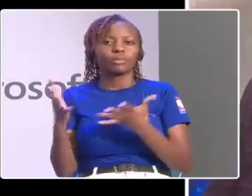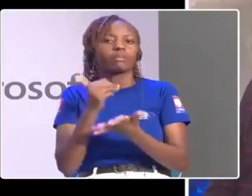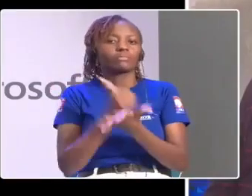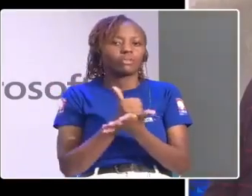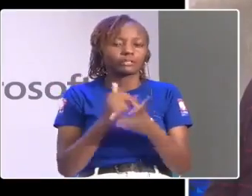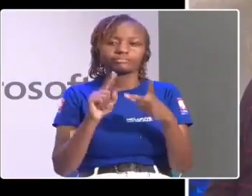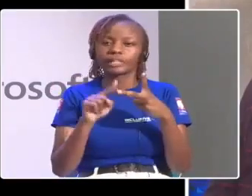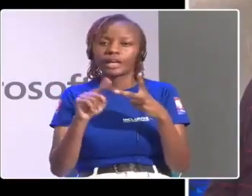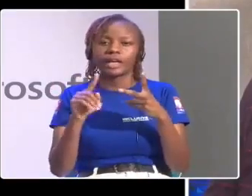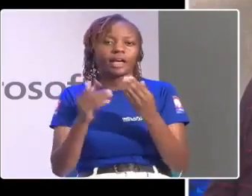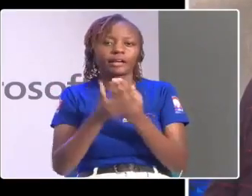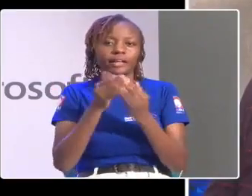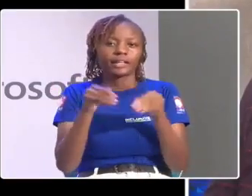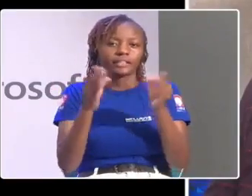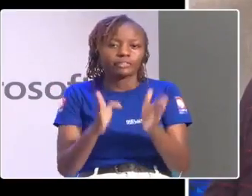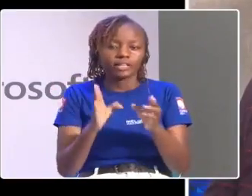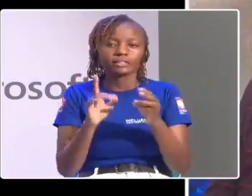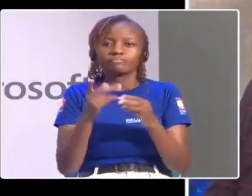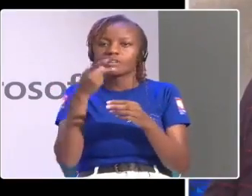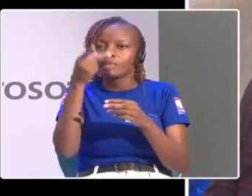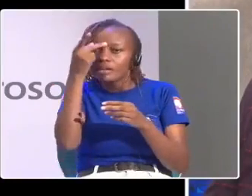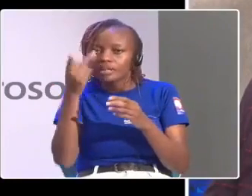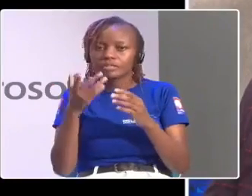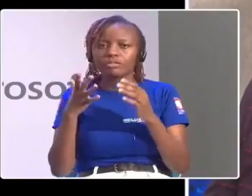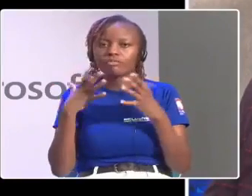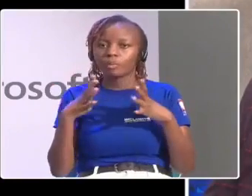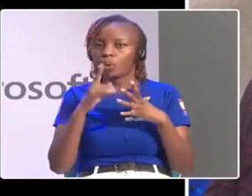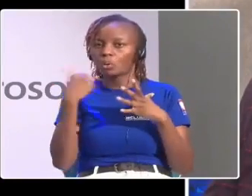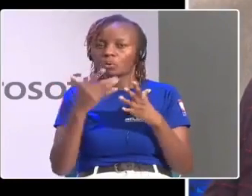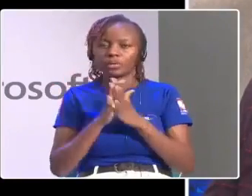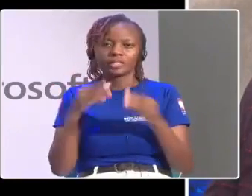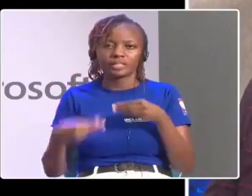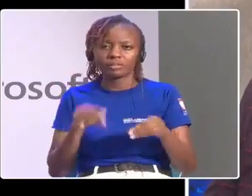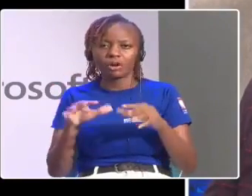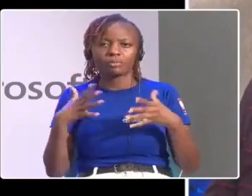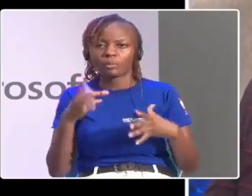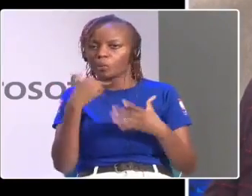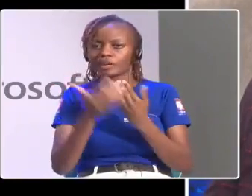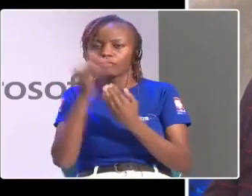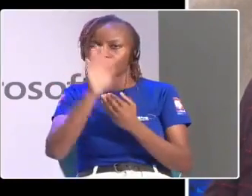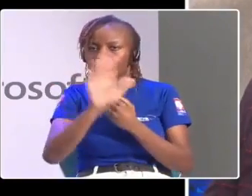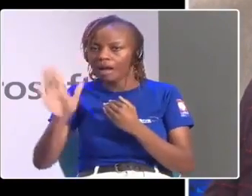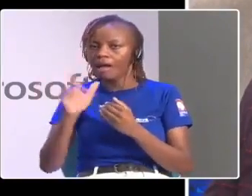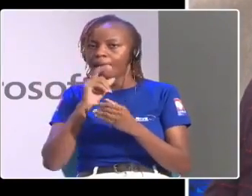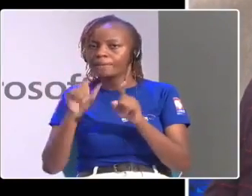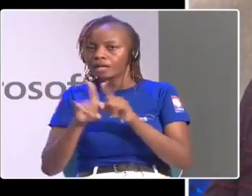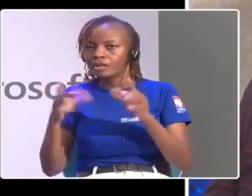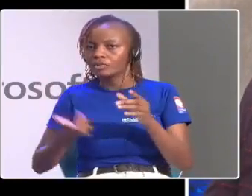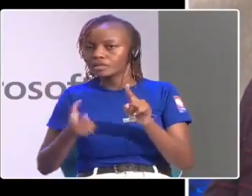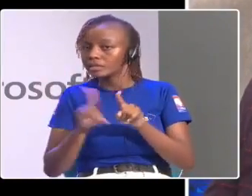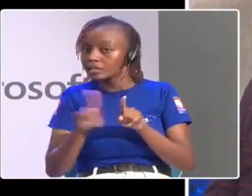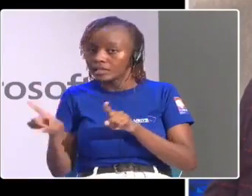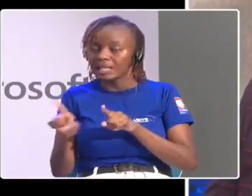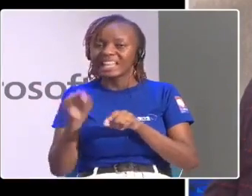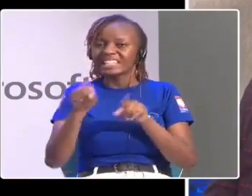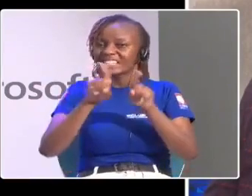caregivers of, parents of children with disabilities, or people caring for their siblings or their parents. It's also allies. And